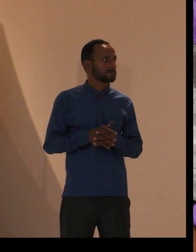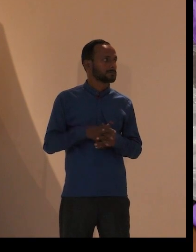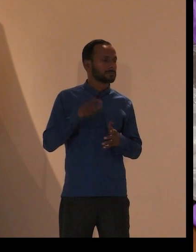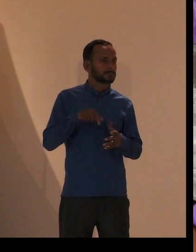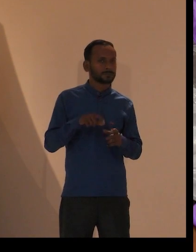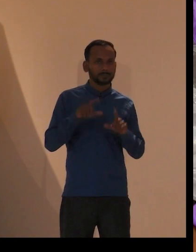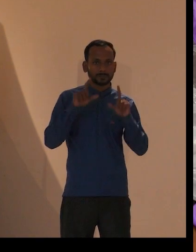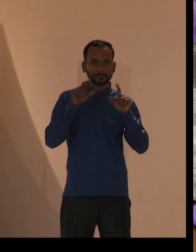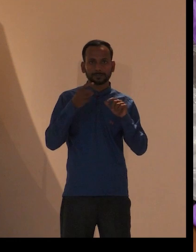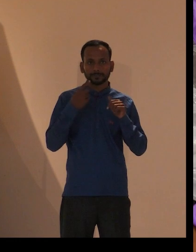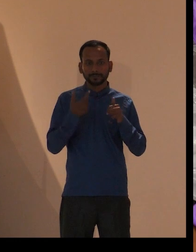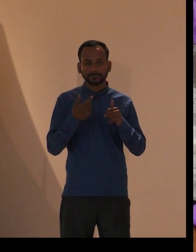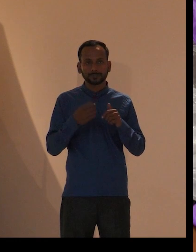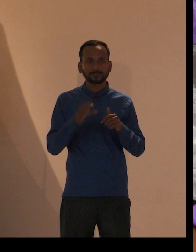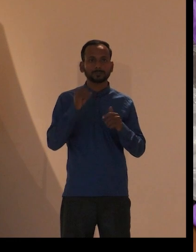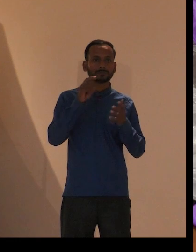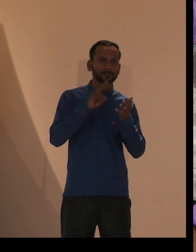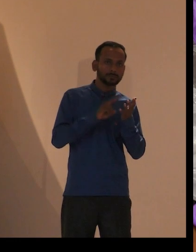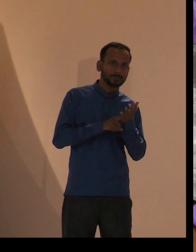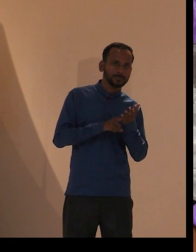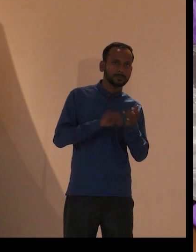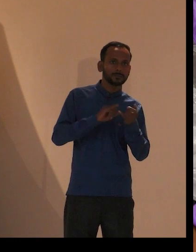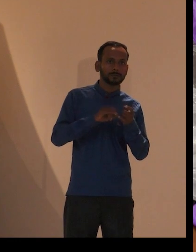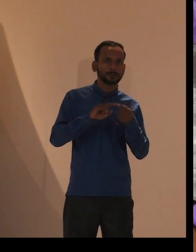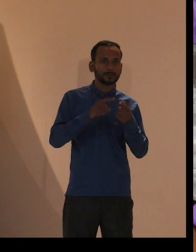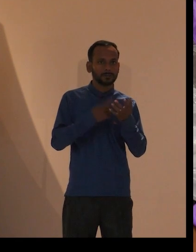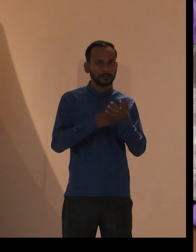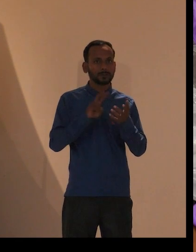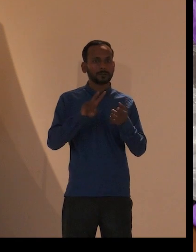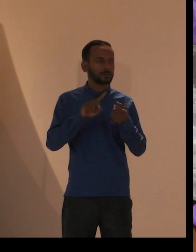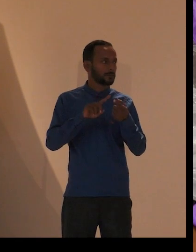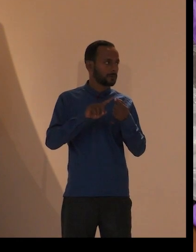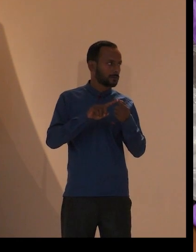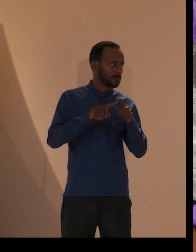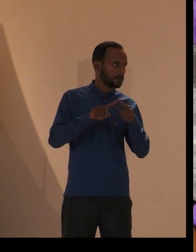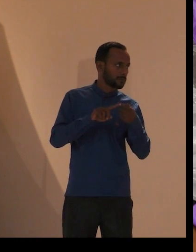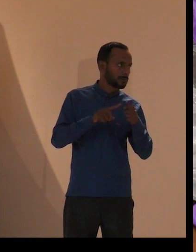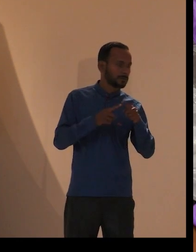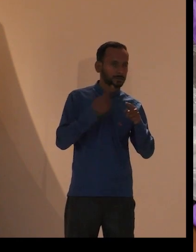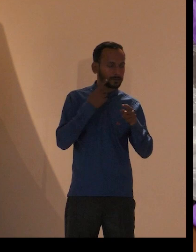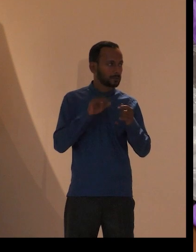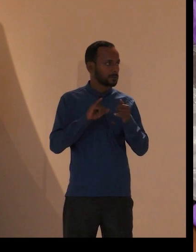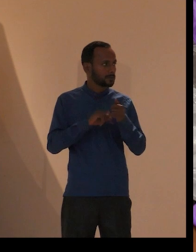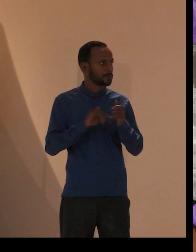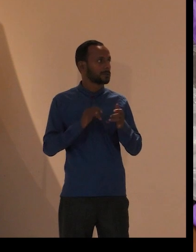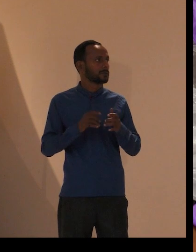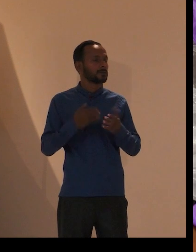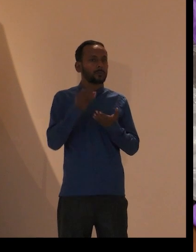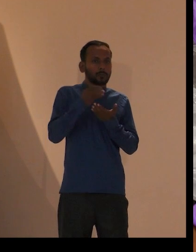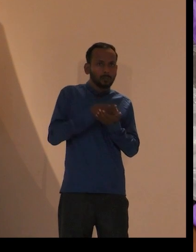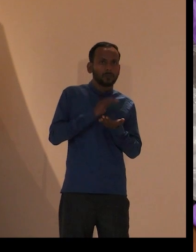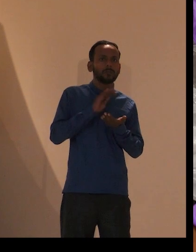So we don't have conservators on the team in MOCA. We have to reach out to conservators. And in this